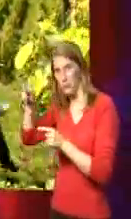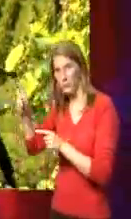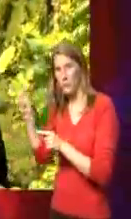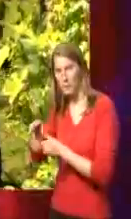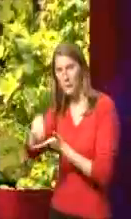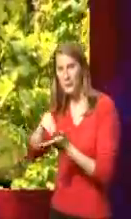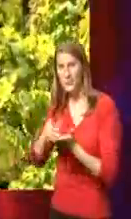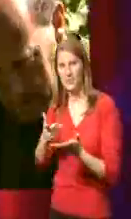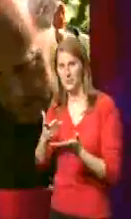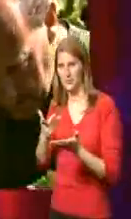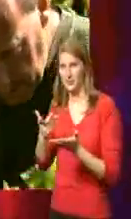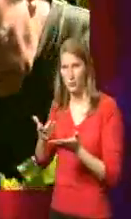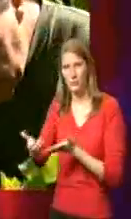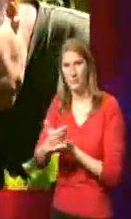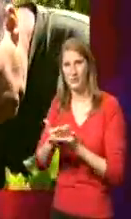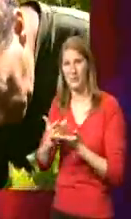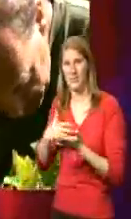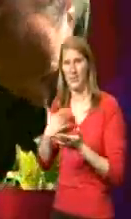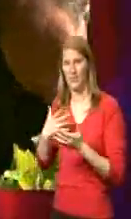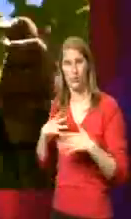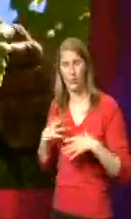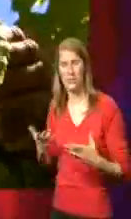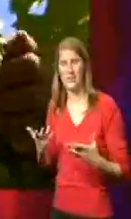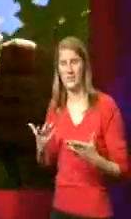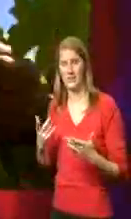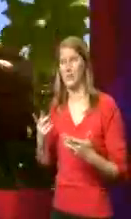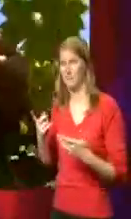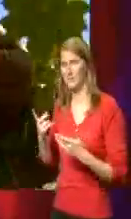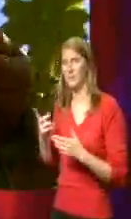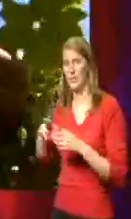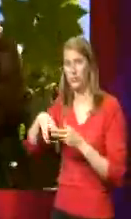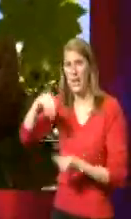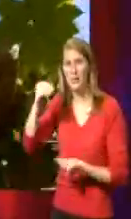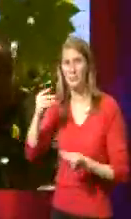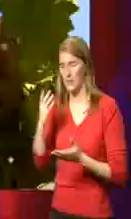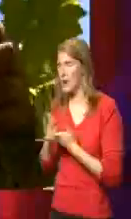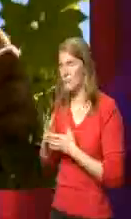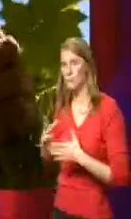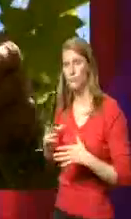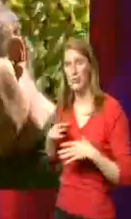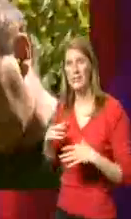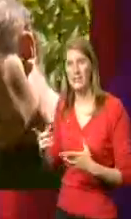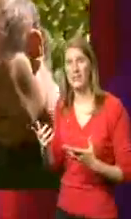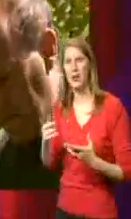Pick a green one. Deliberately pick a green one. Right, one at the back of the bunch, not in the sun.